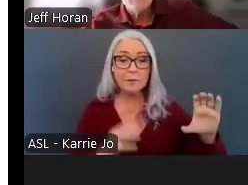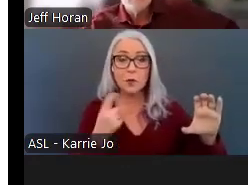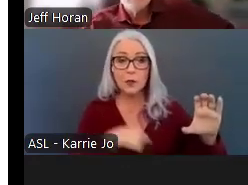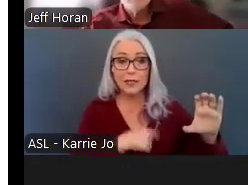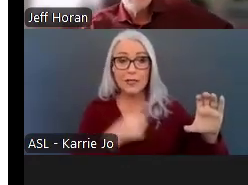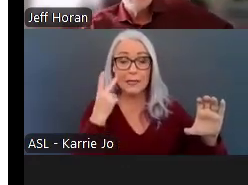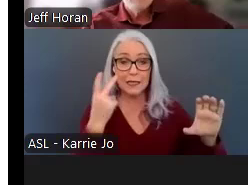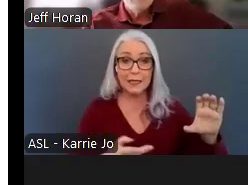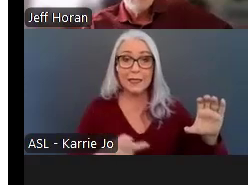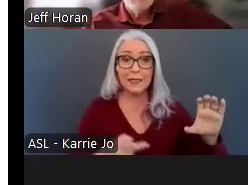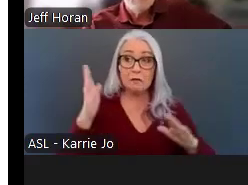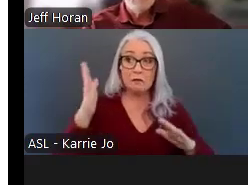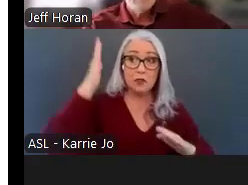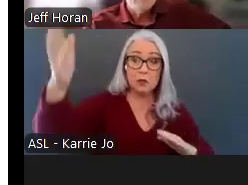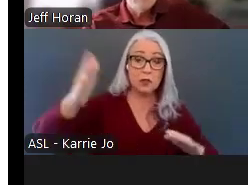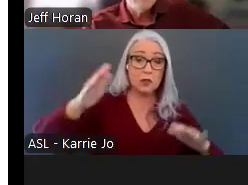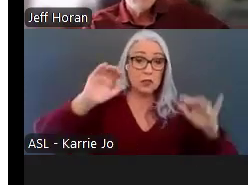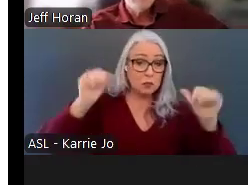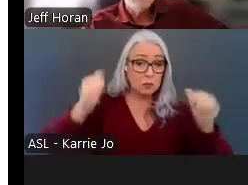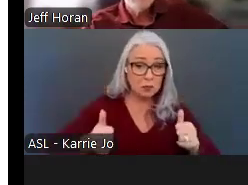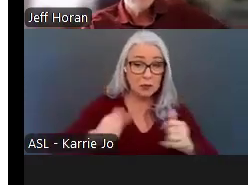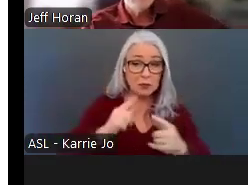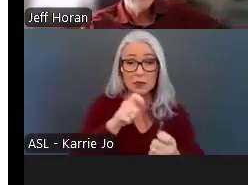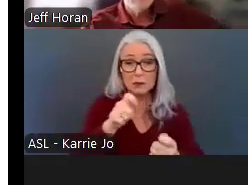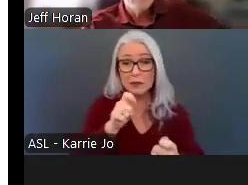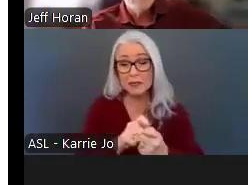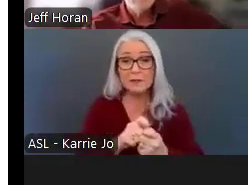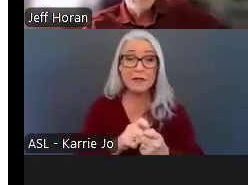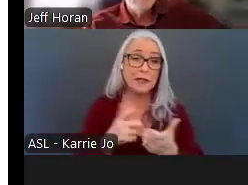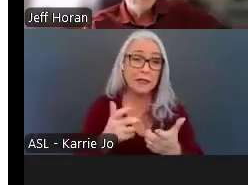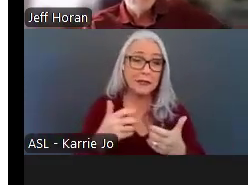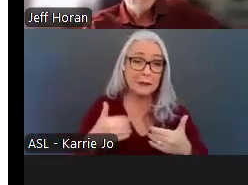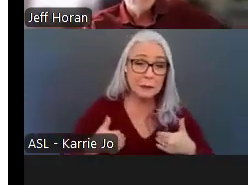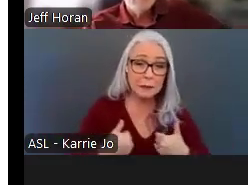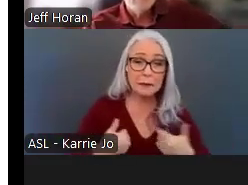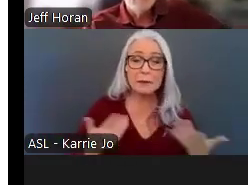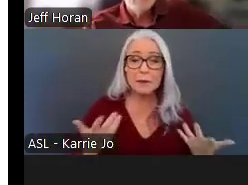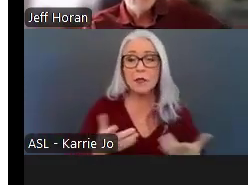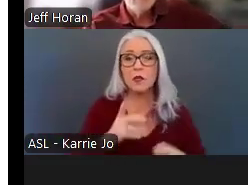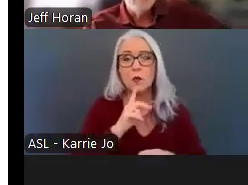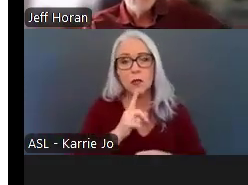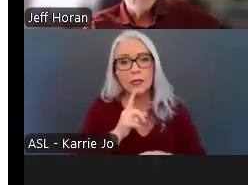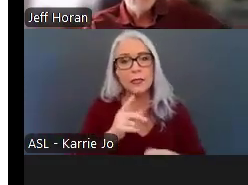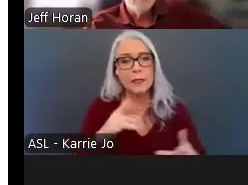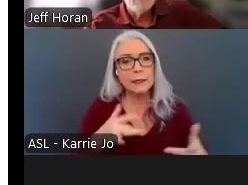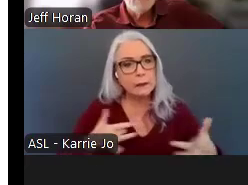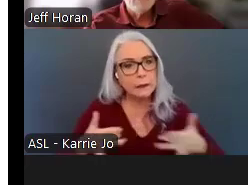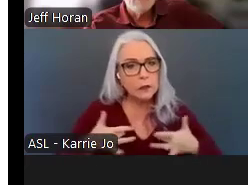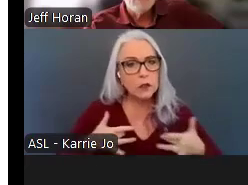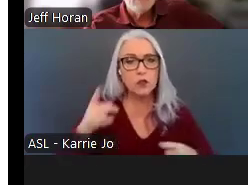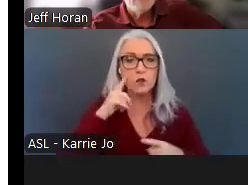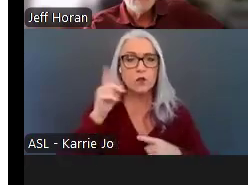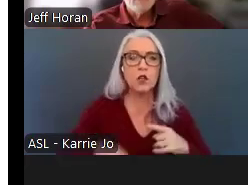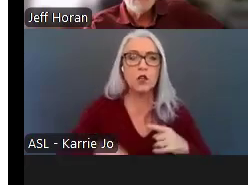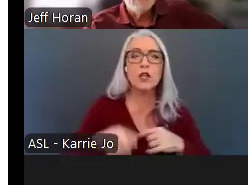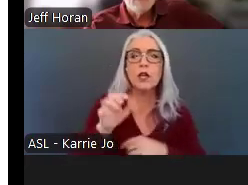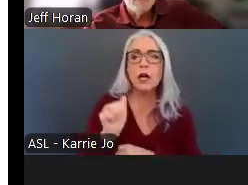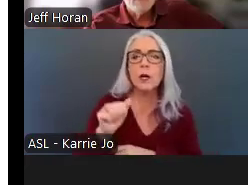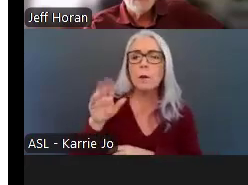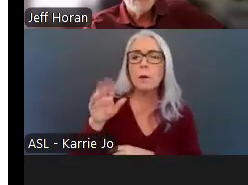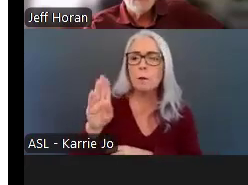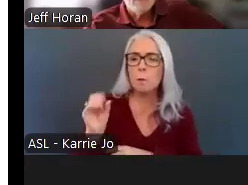in particular species with real concerns for arboreal species, that these and other